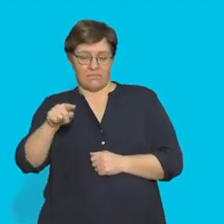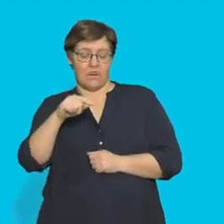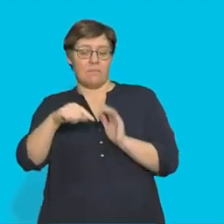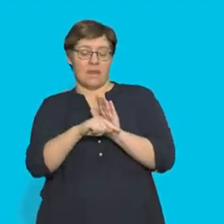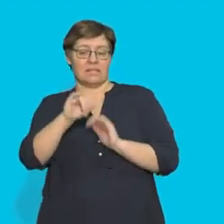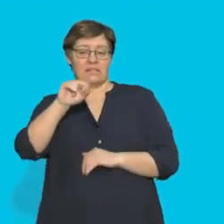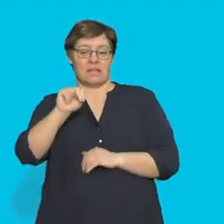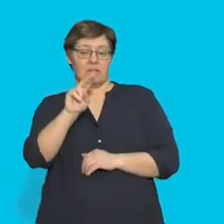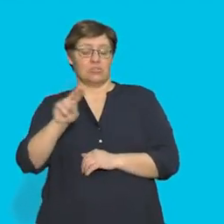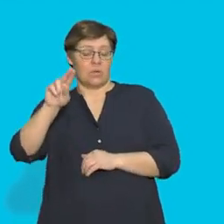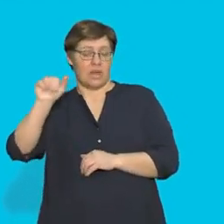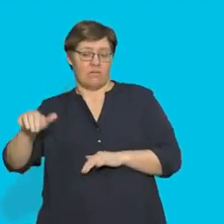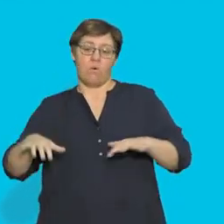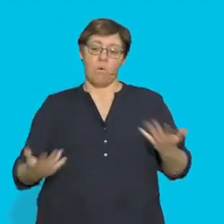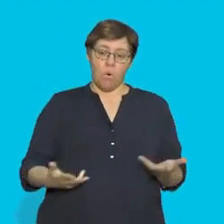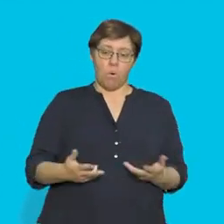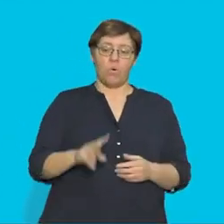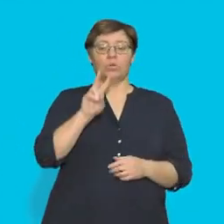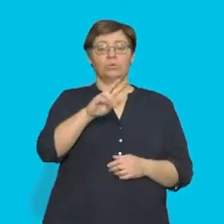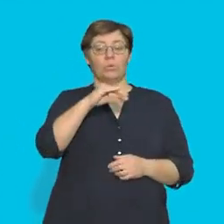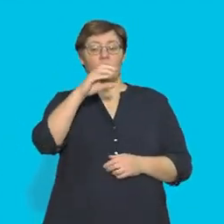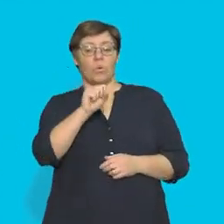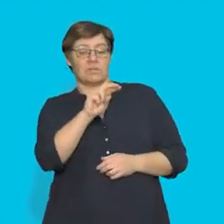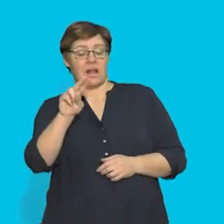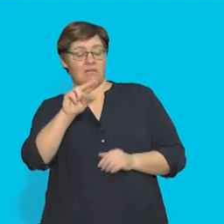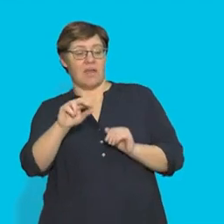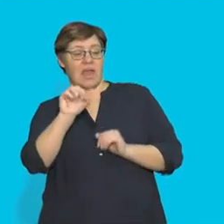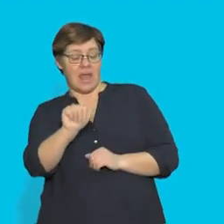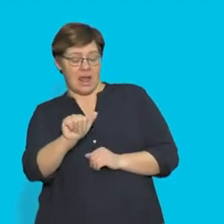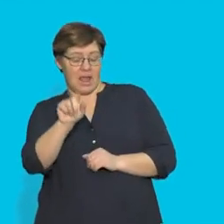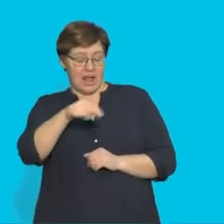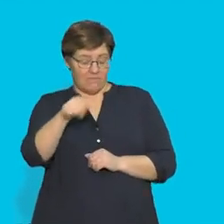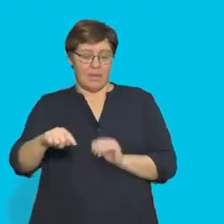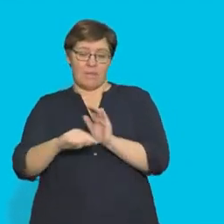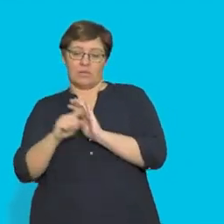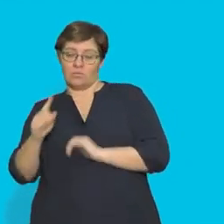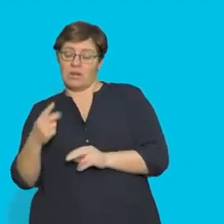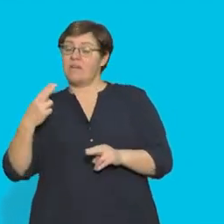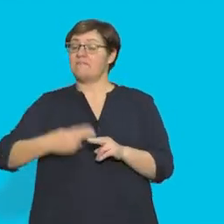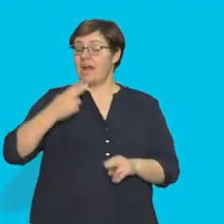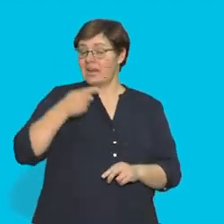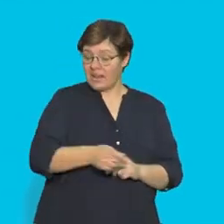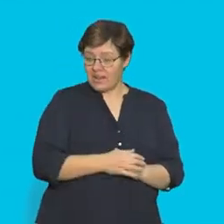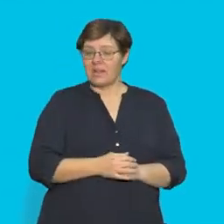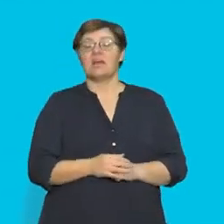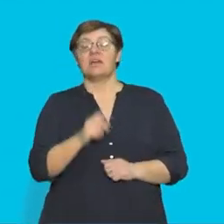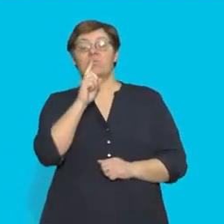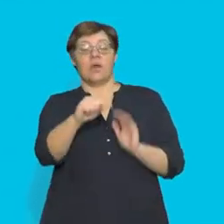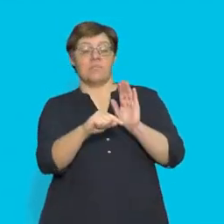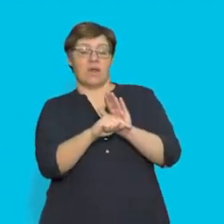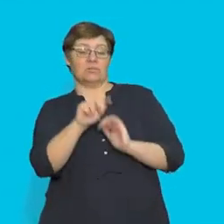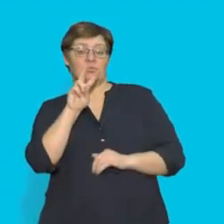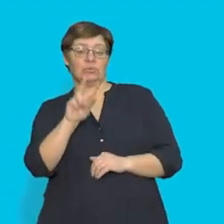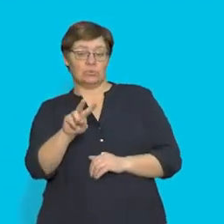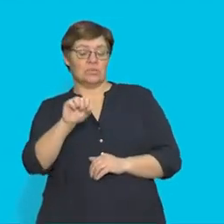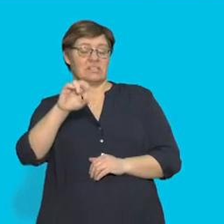squared alpha minus sine squared alpha, or 2 cos squared alpha minus 1. And the final one, the final